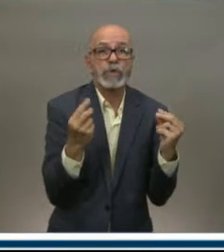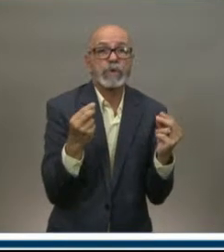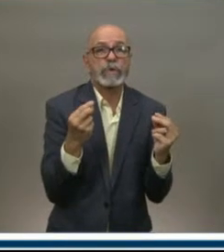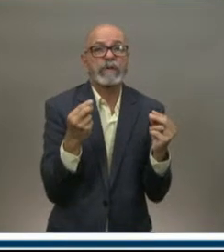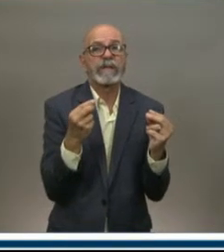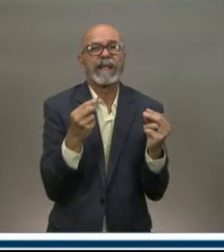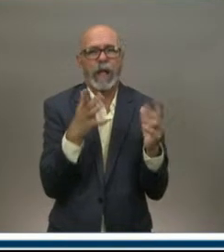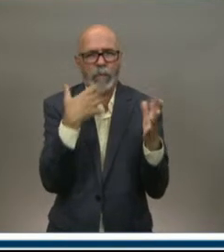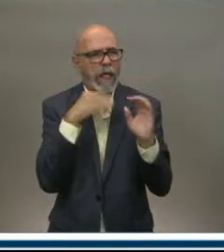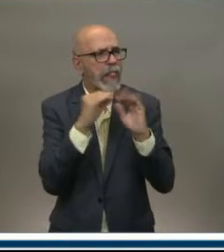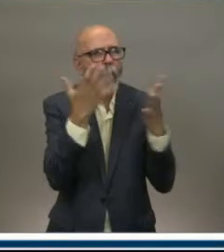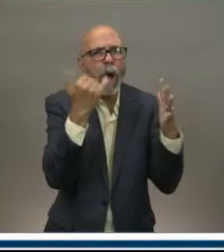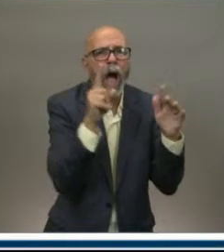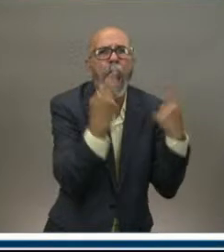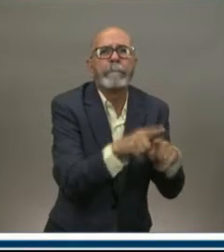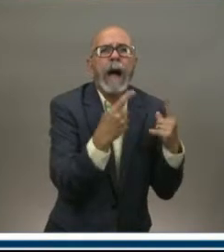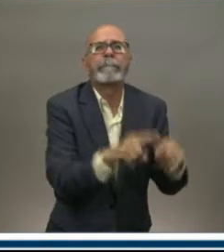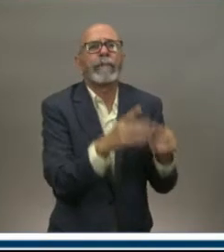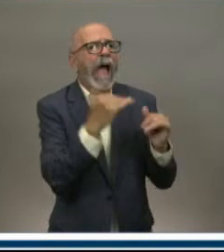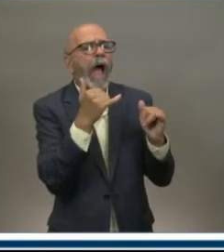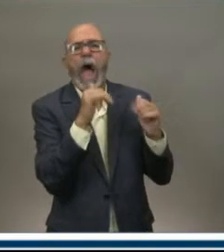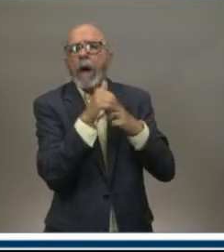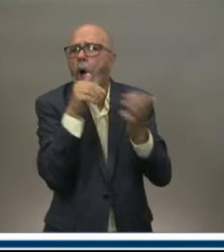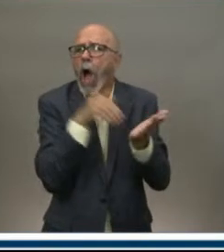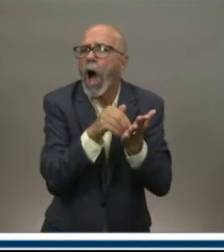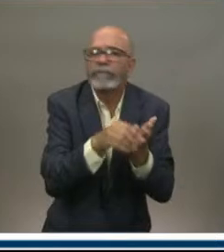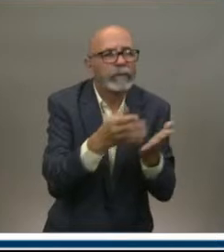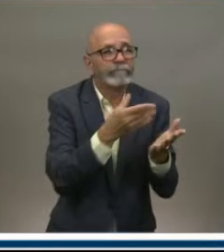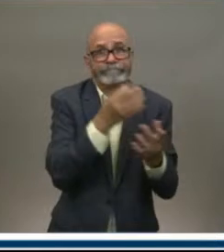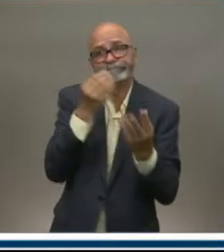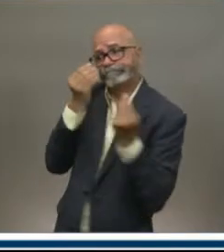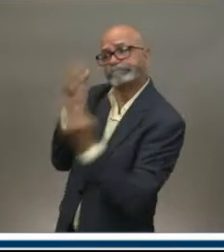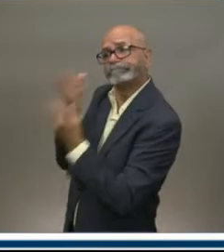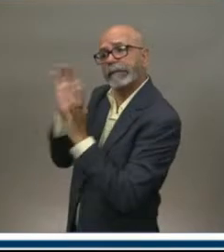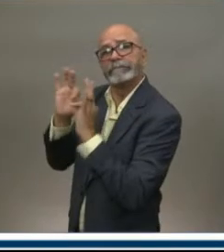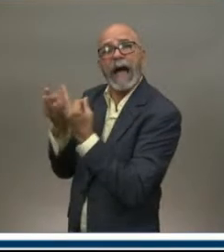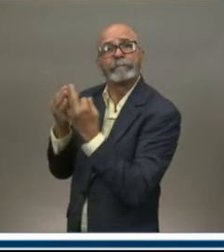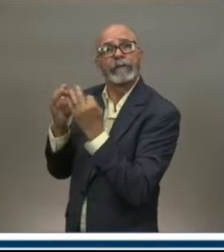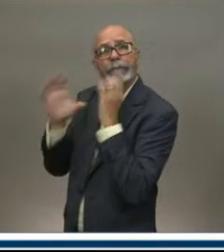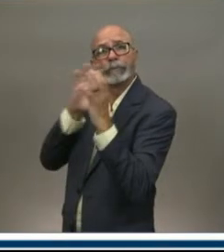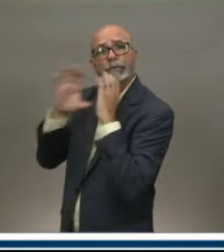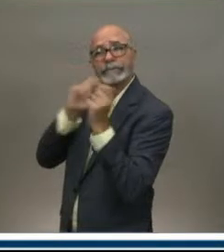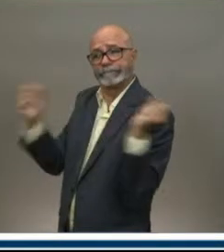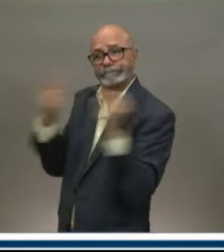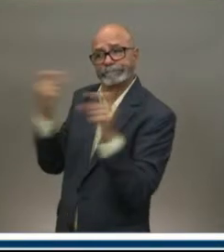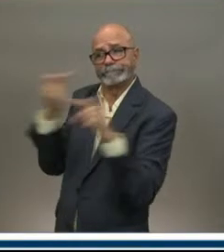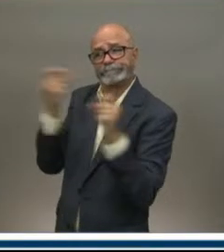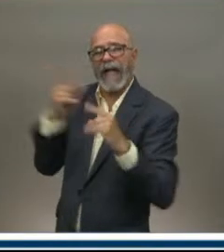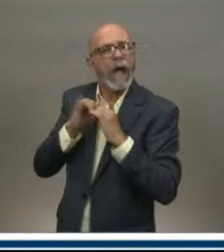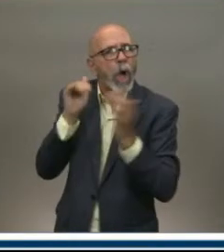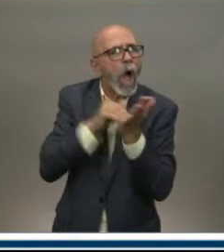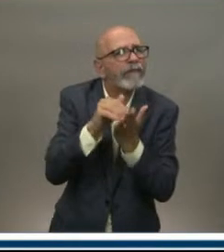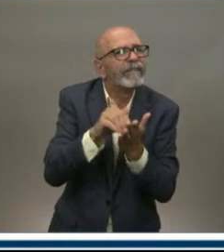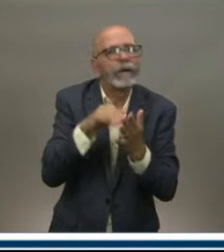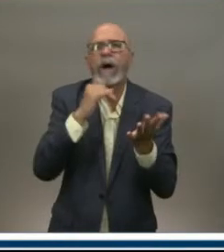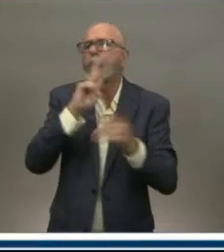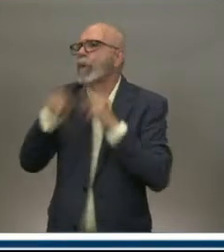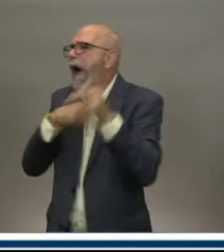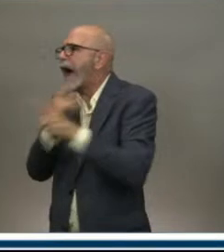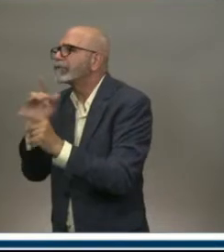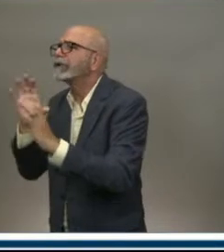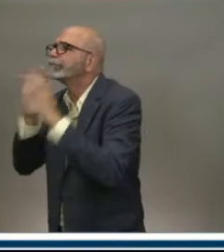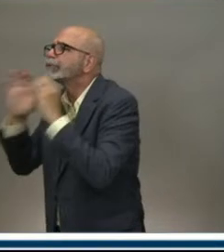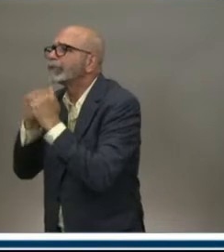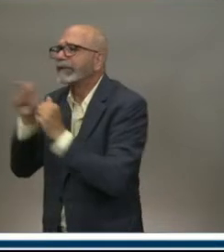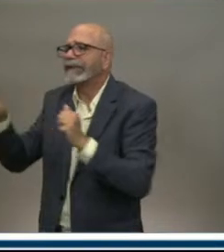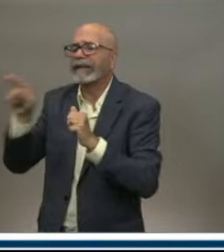communication to family members, loved ones will be, and what types of information will be included.